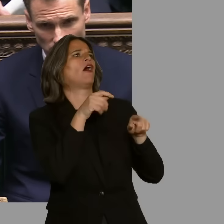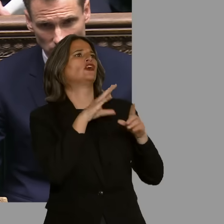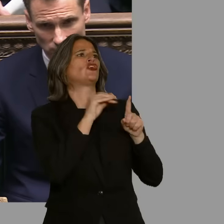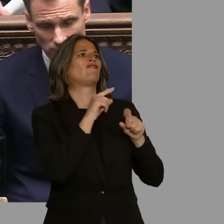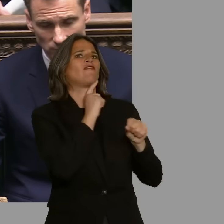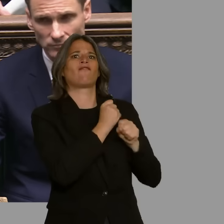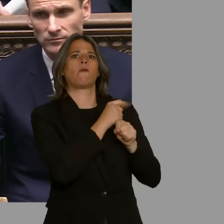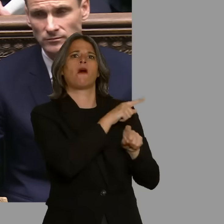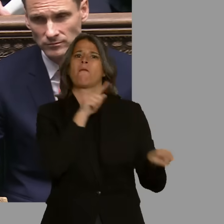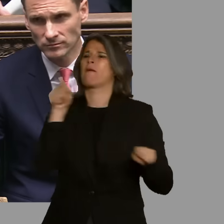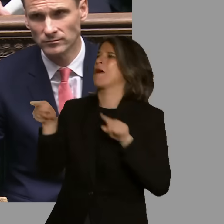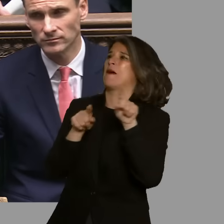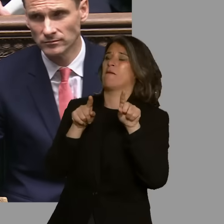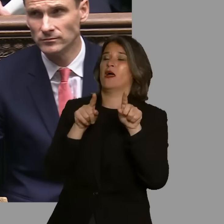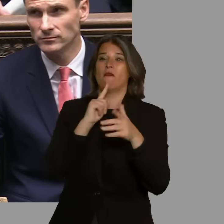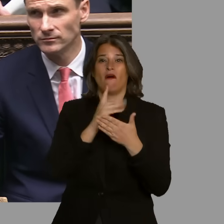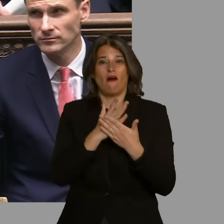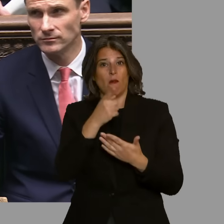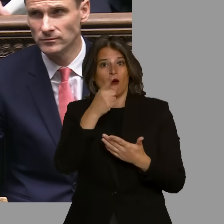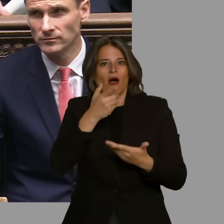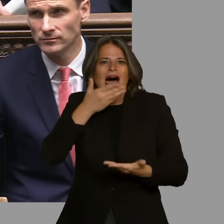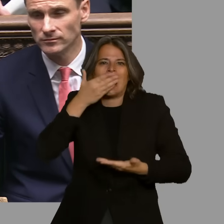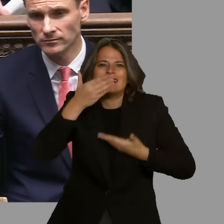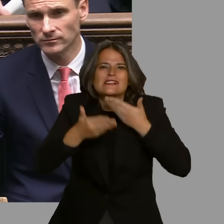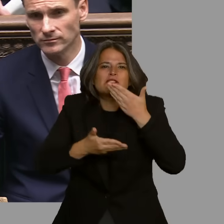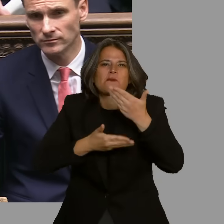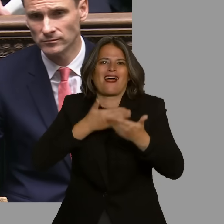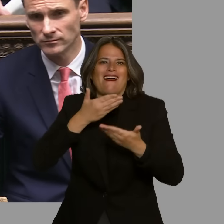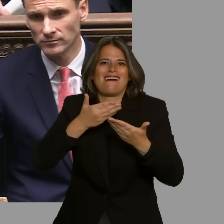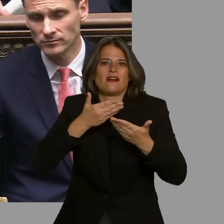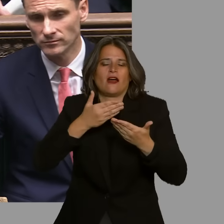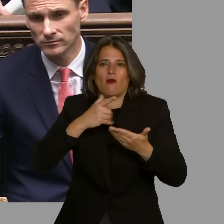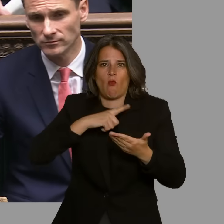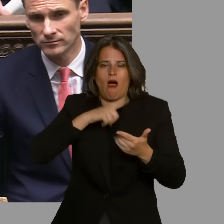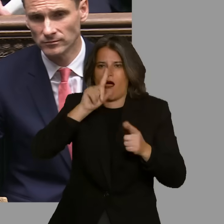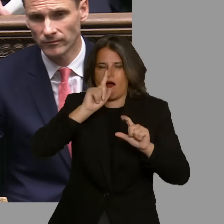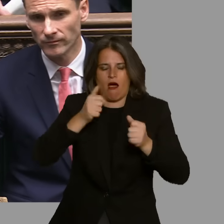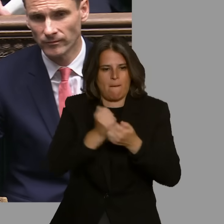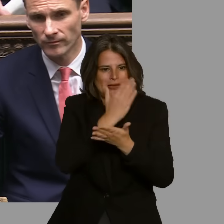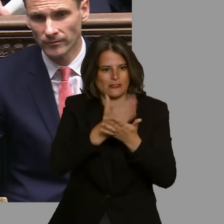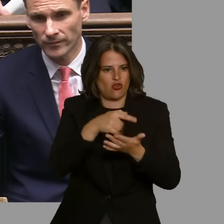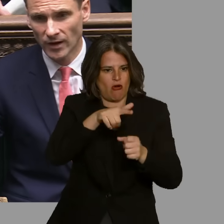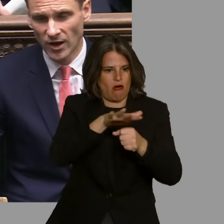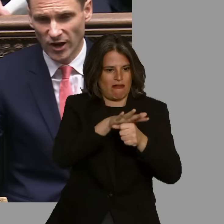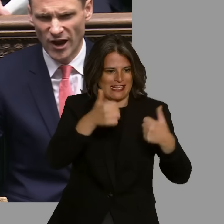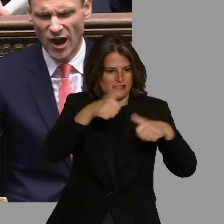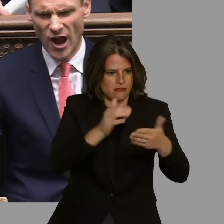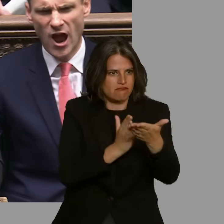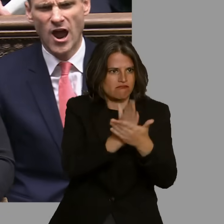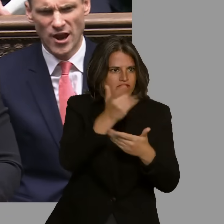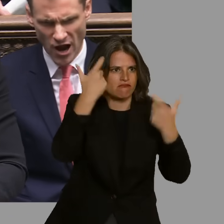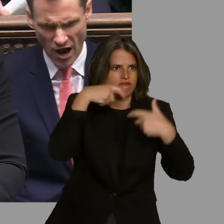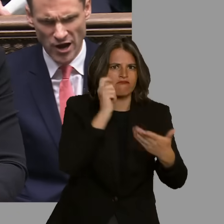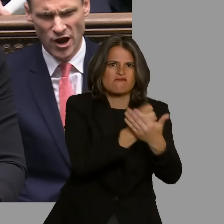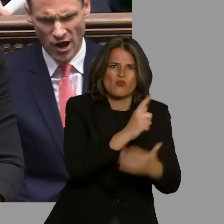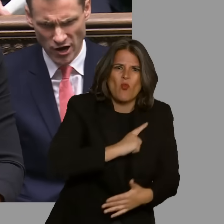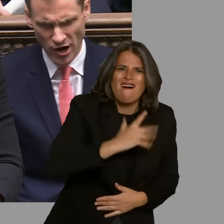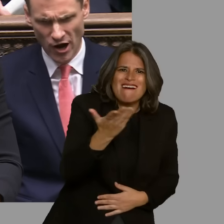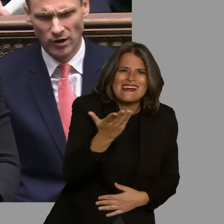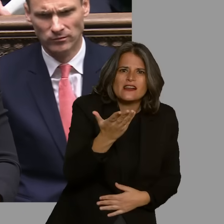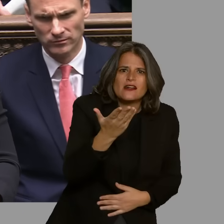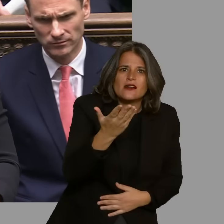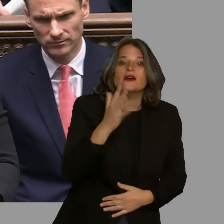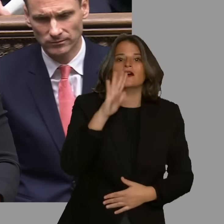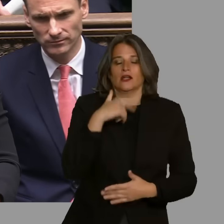case involving national security has collapsed because this government is too weak to stand up to China. And if the